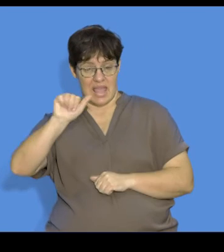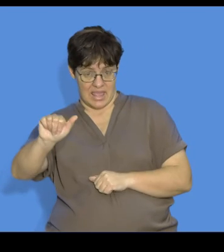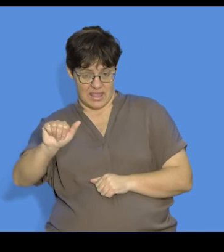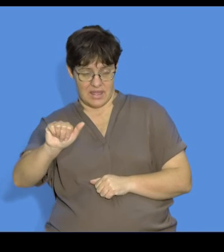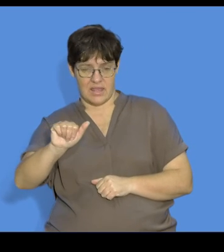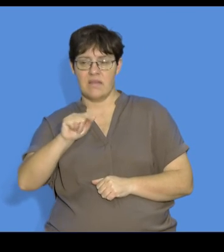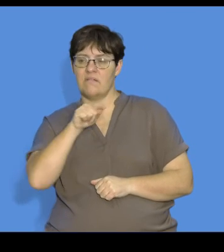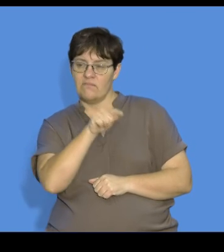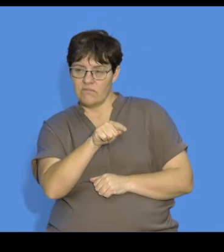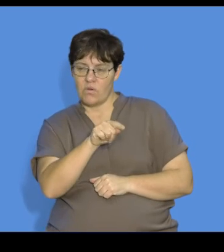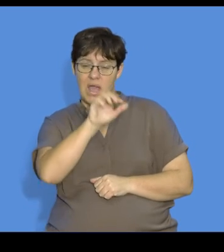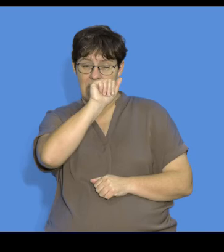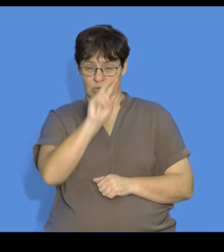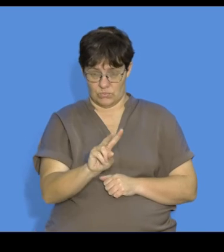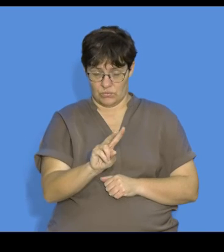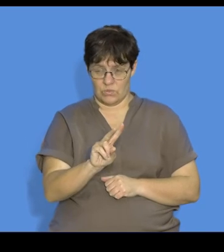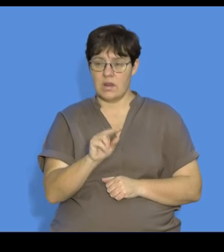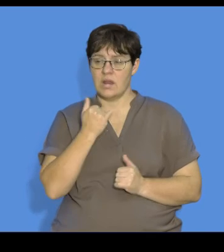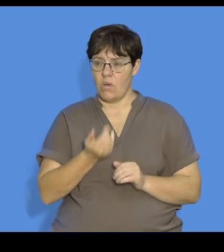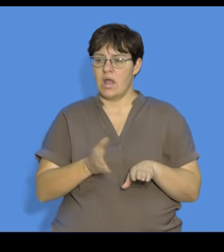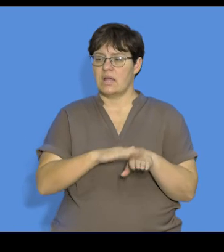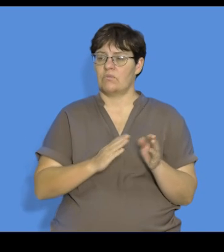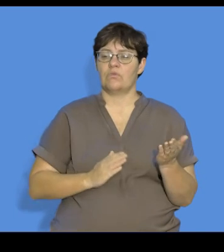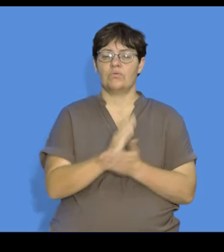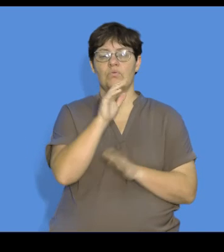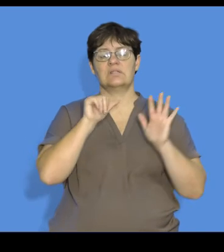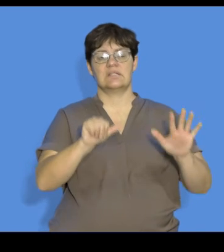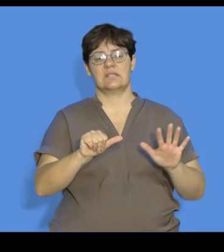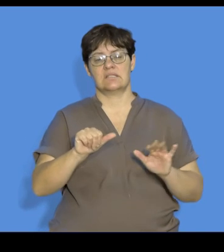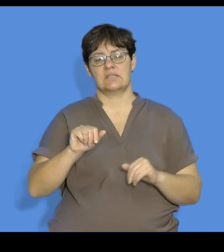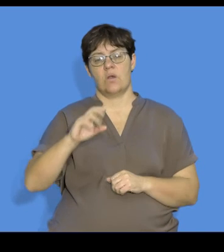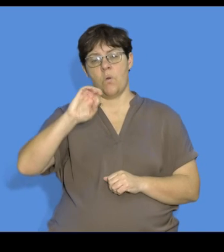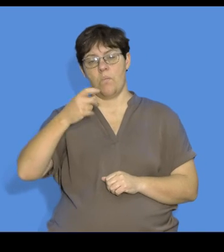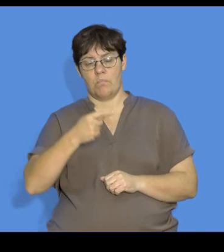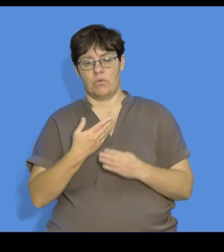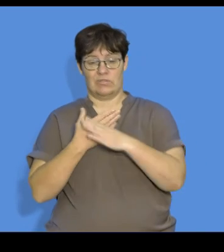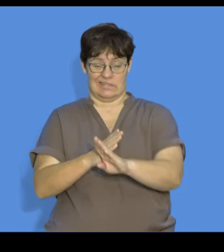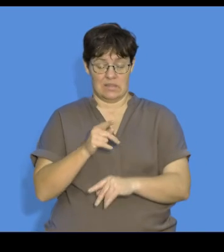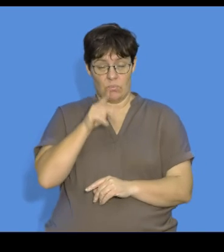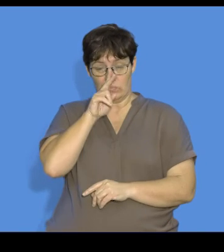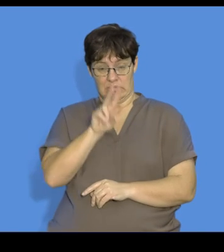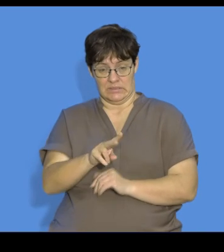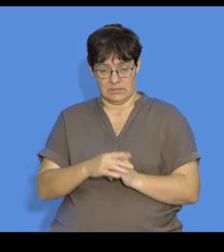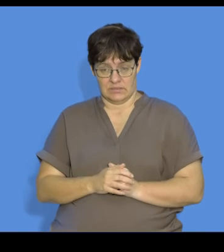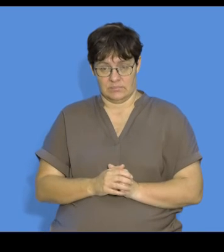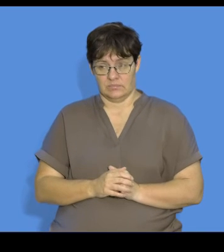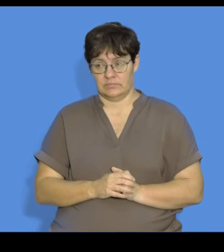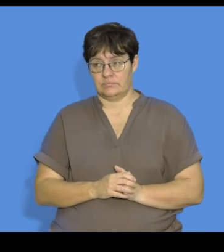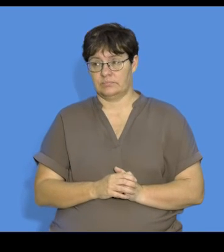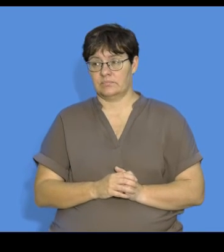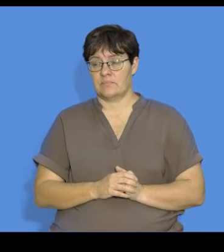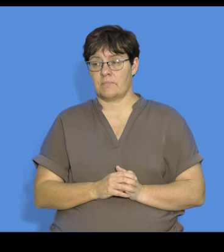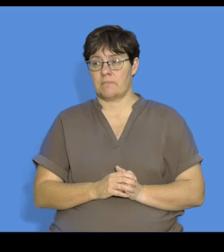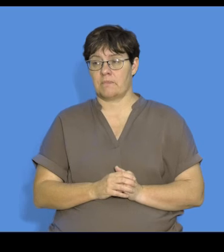we want to calculate the current passing through the 6 ohm resistor. Right. Now, there is a fact